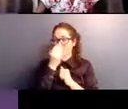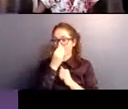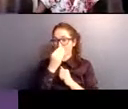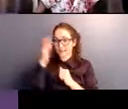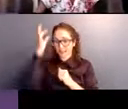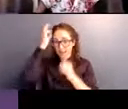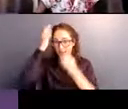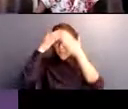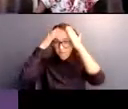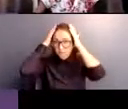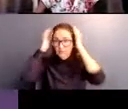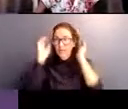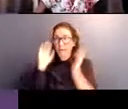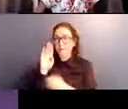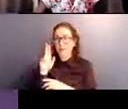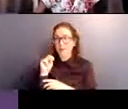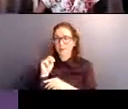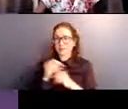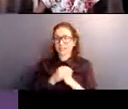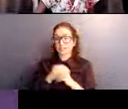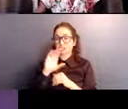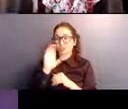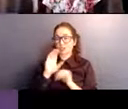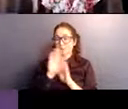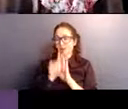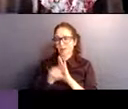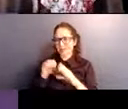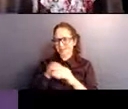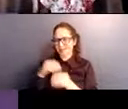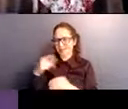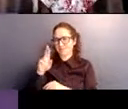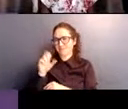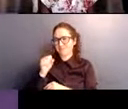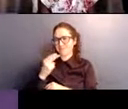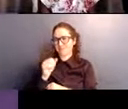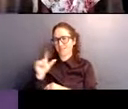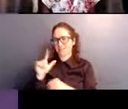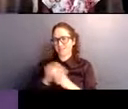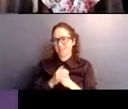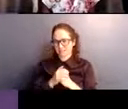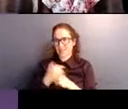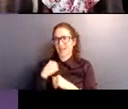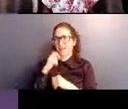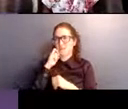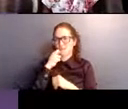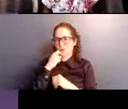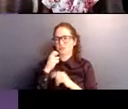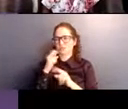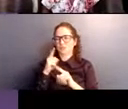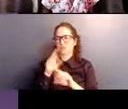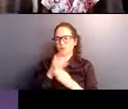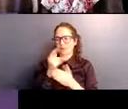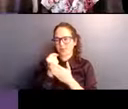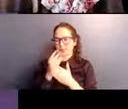is pulled back in a bun. My Zoom background is the inside of Preservation Hall, and I am a neurologic music therapist, and I work